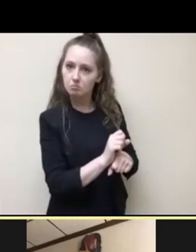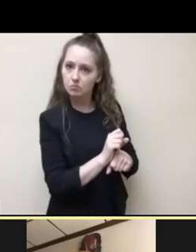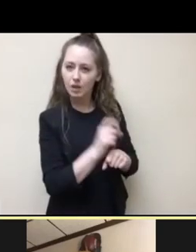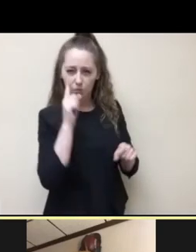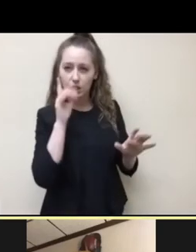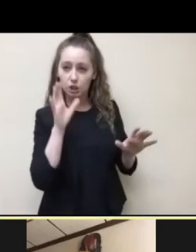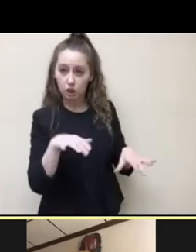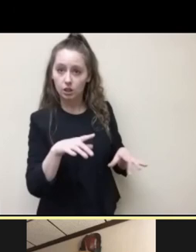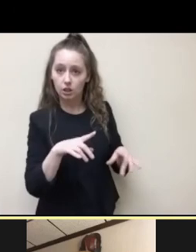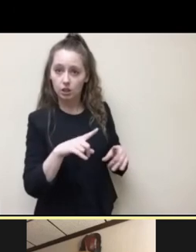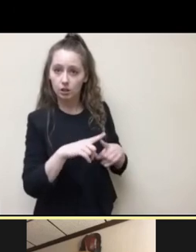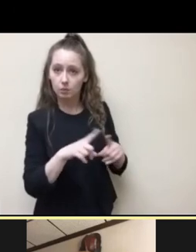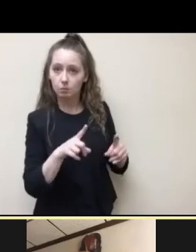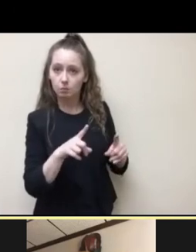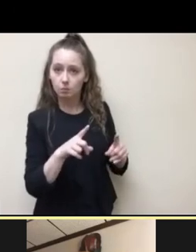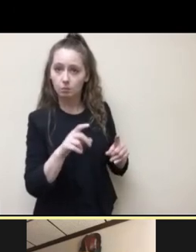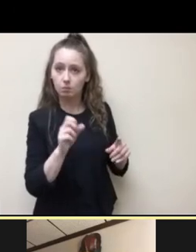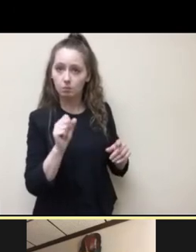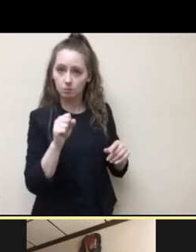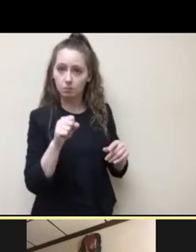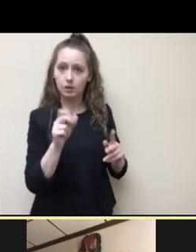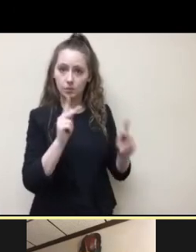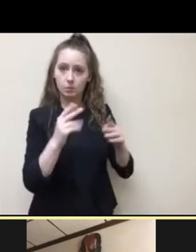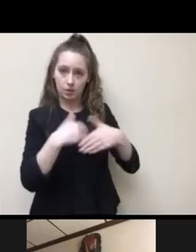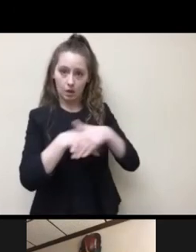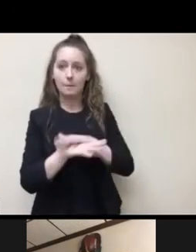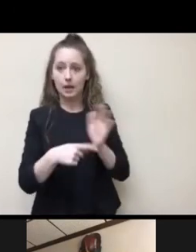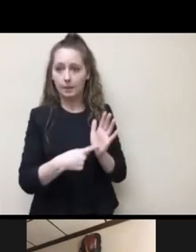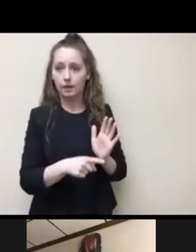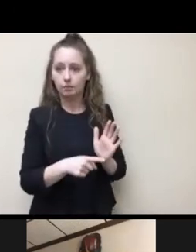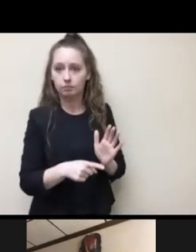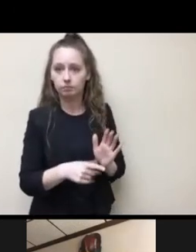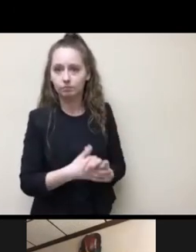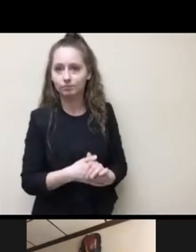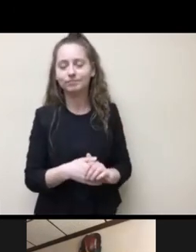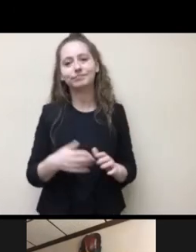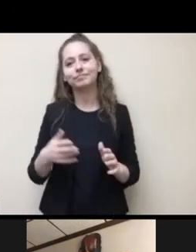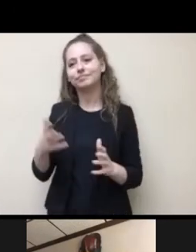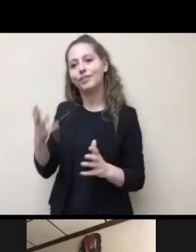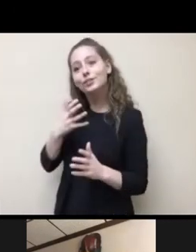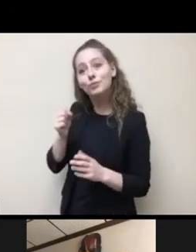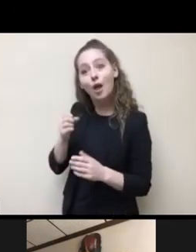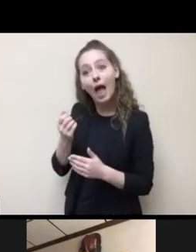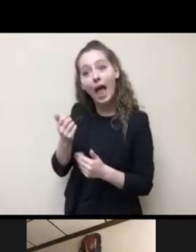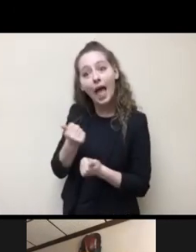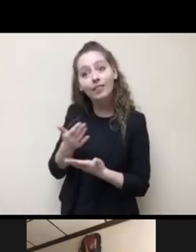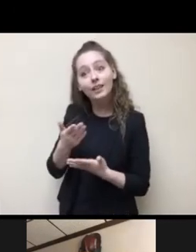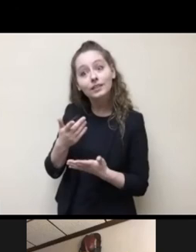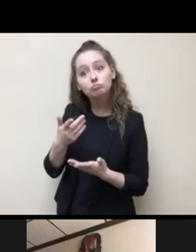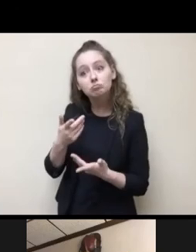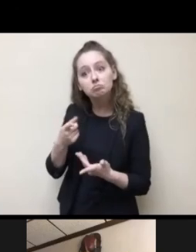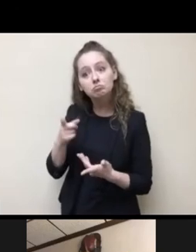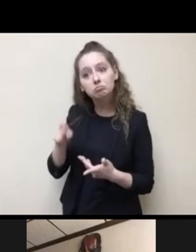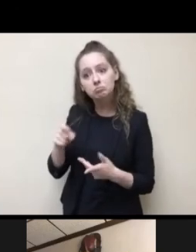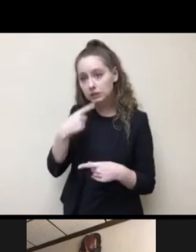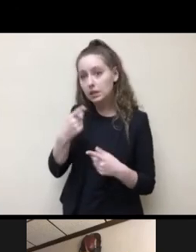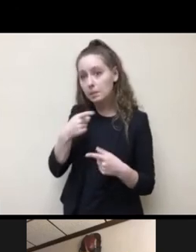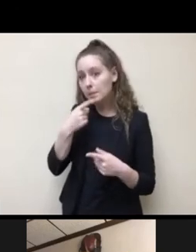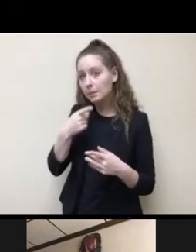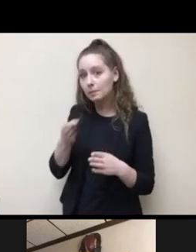we've had quite a few people come in and pay. Awesome. So anything you need to tell the public before we go mute